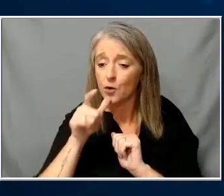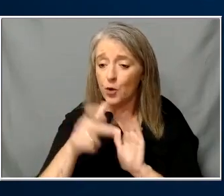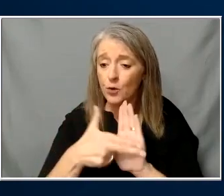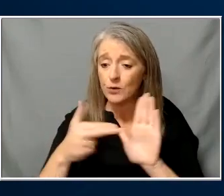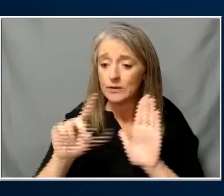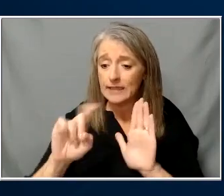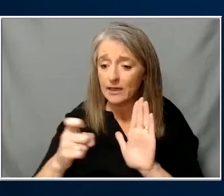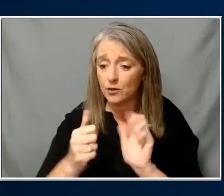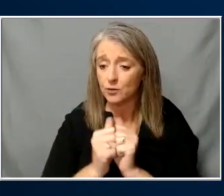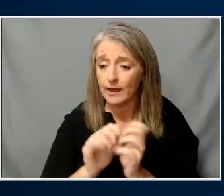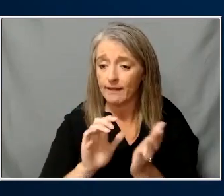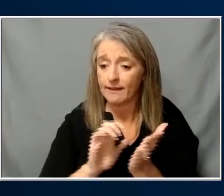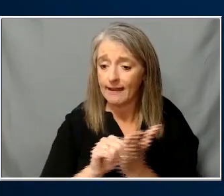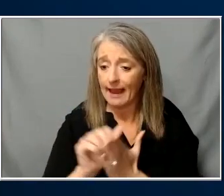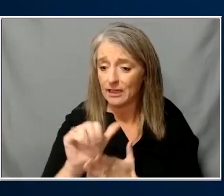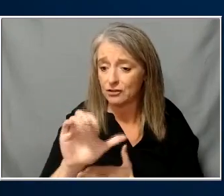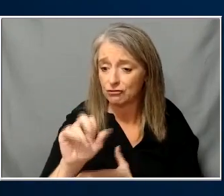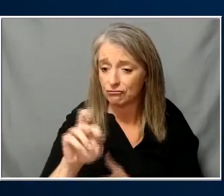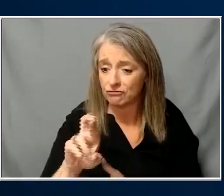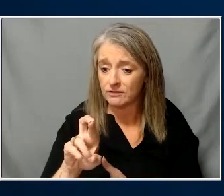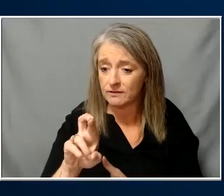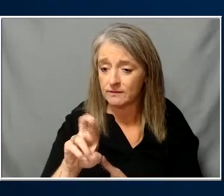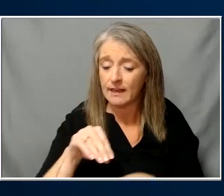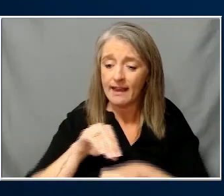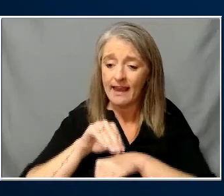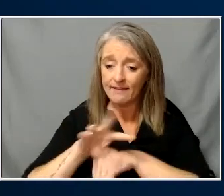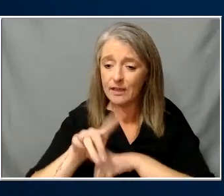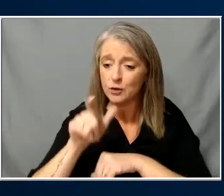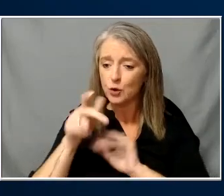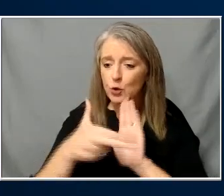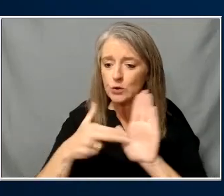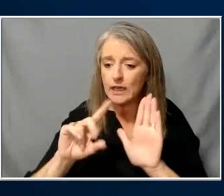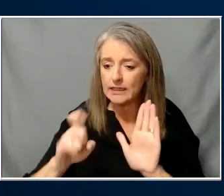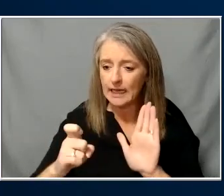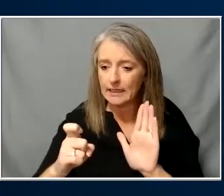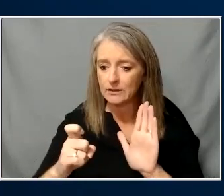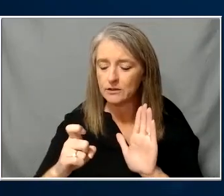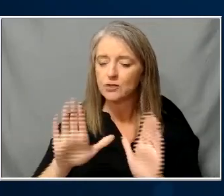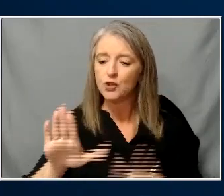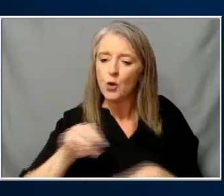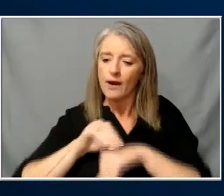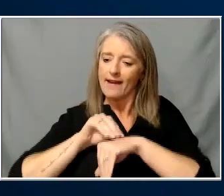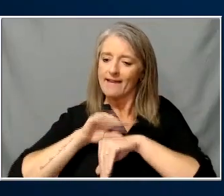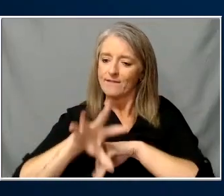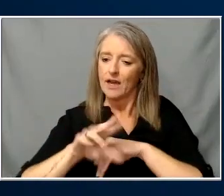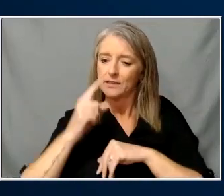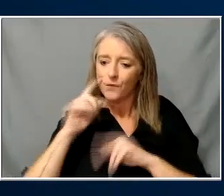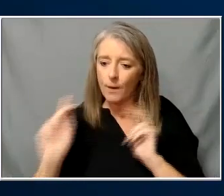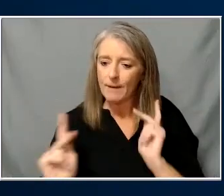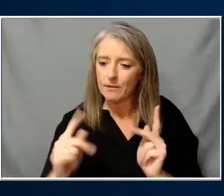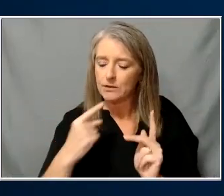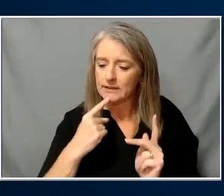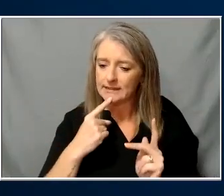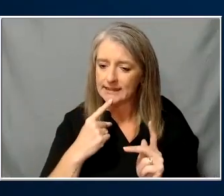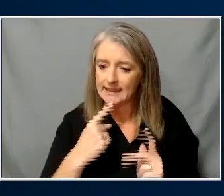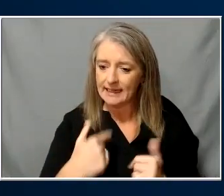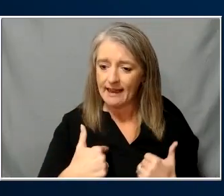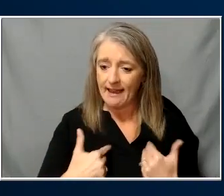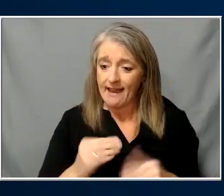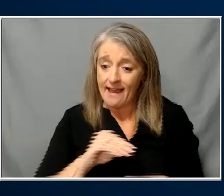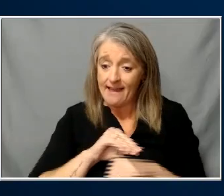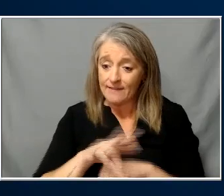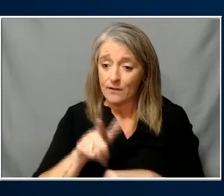say one piece of advice. So I want you to give advice to those diagnosed, but when I asked you what your advice is for people, you said, actually, I have advice for people